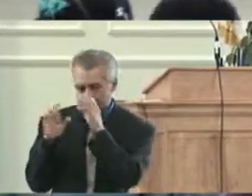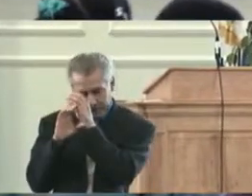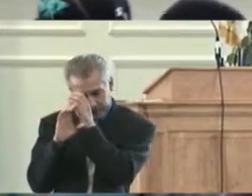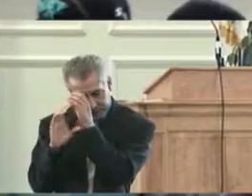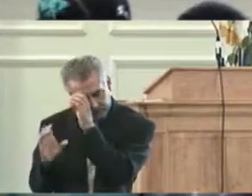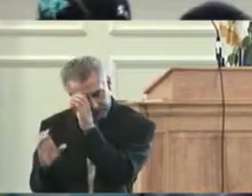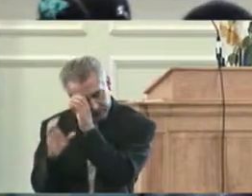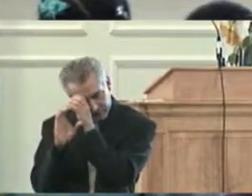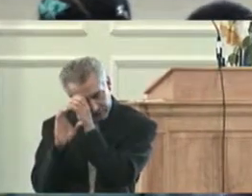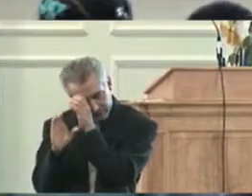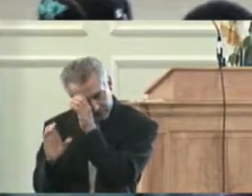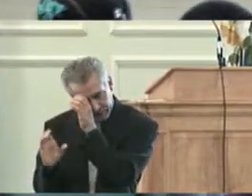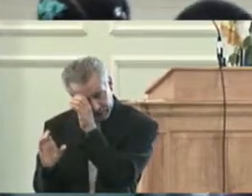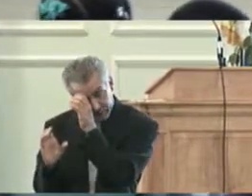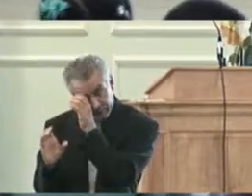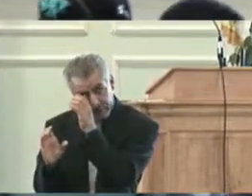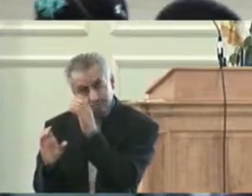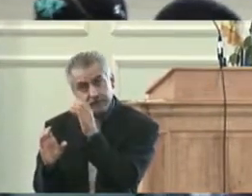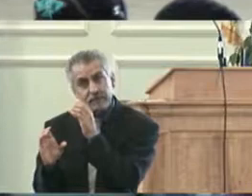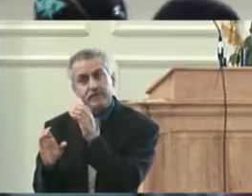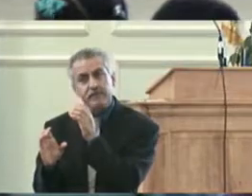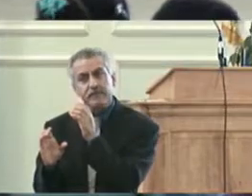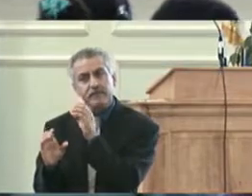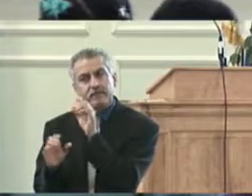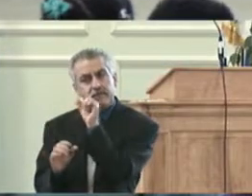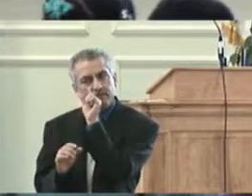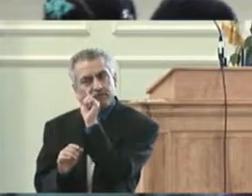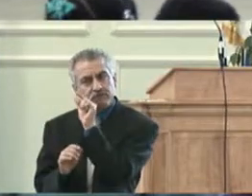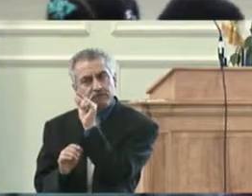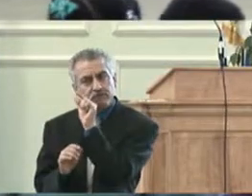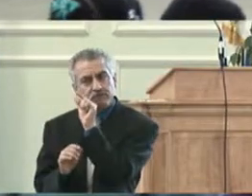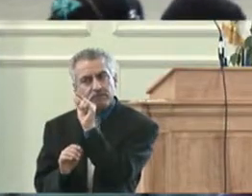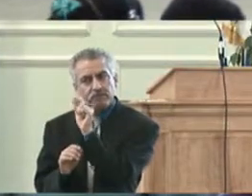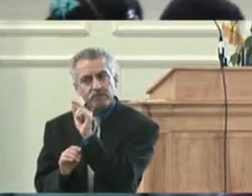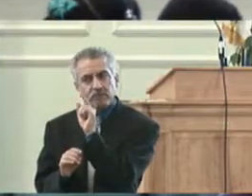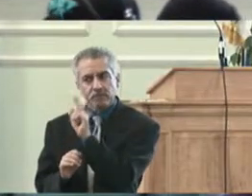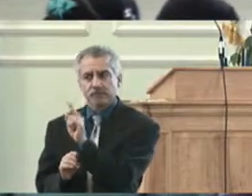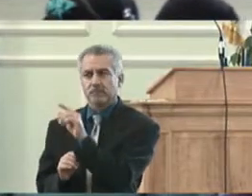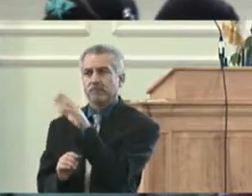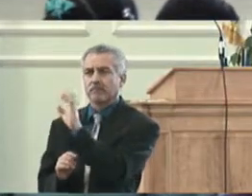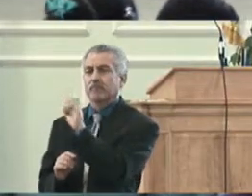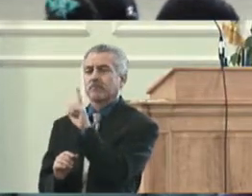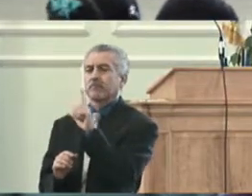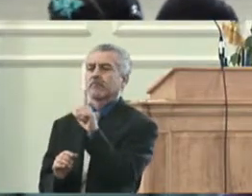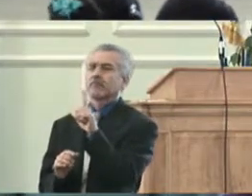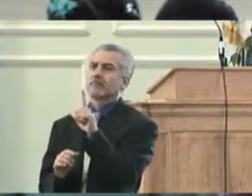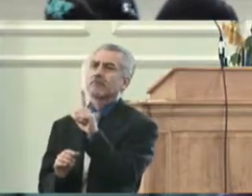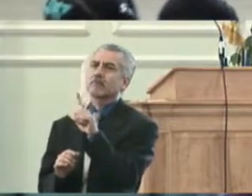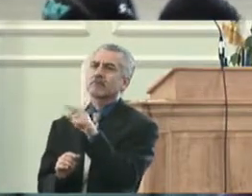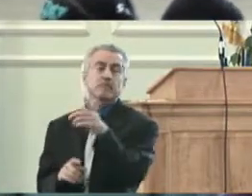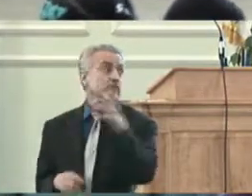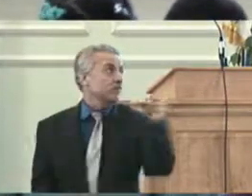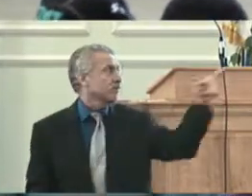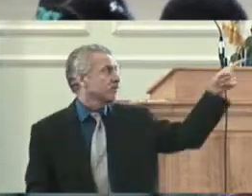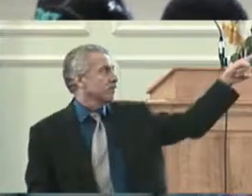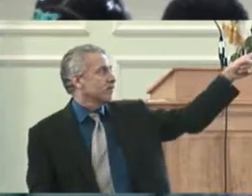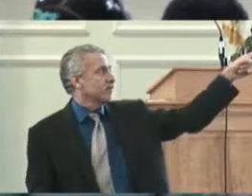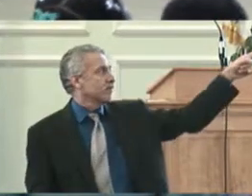microscopic. There is a little one-cell creature called amoeba. Have you heard of that